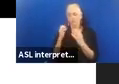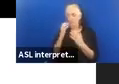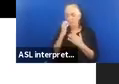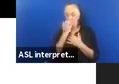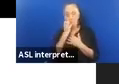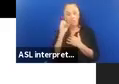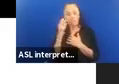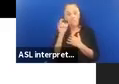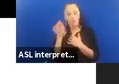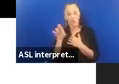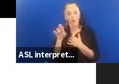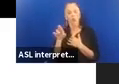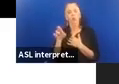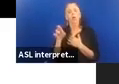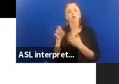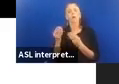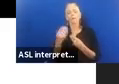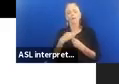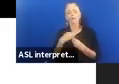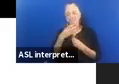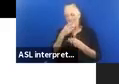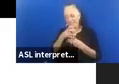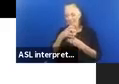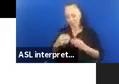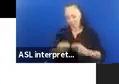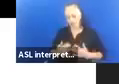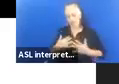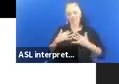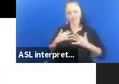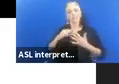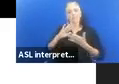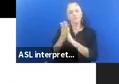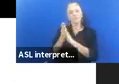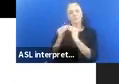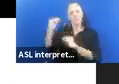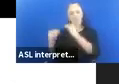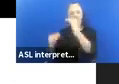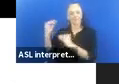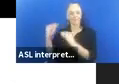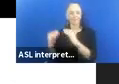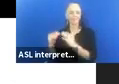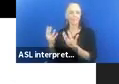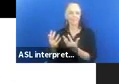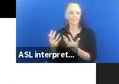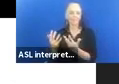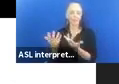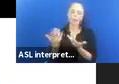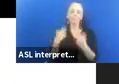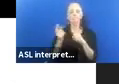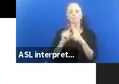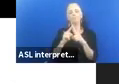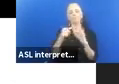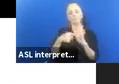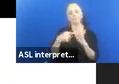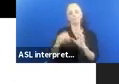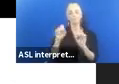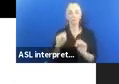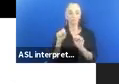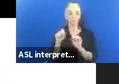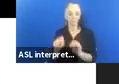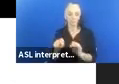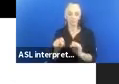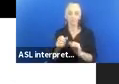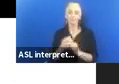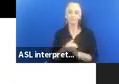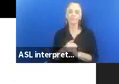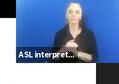to bring you back into balance. And there's many different examples on a planetary scale, and we could look at on the scale